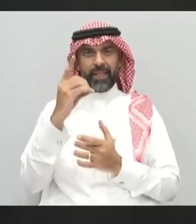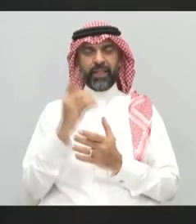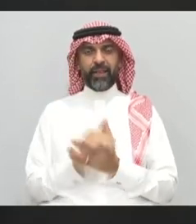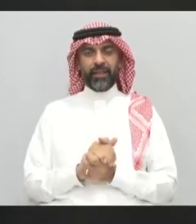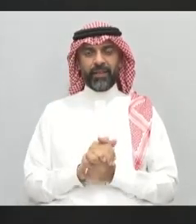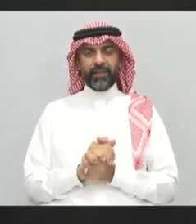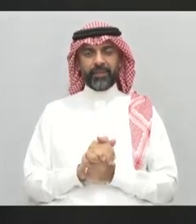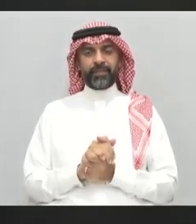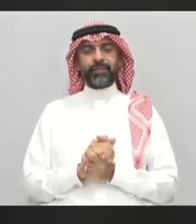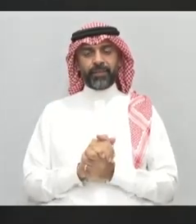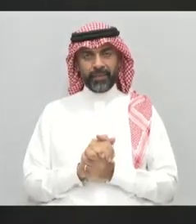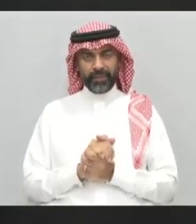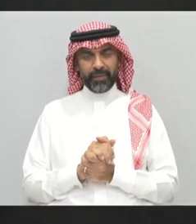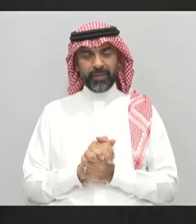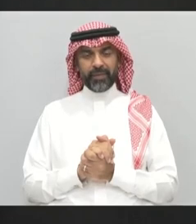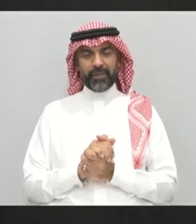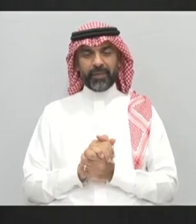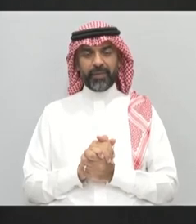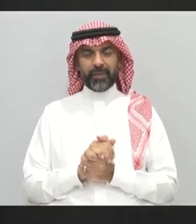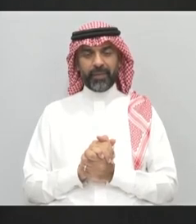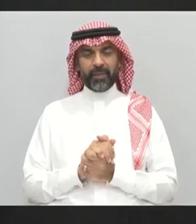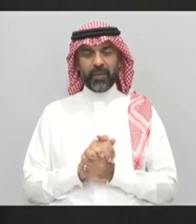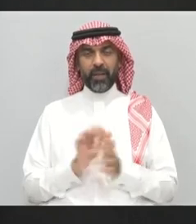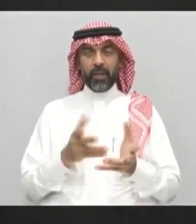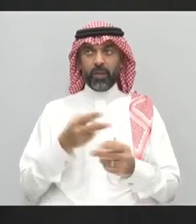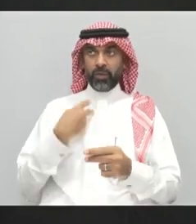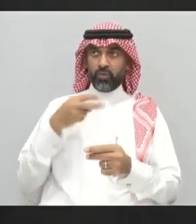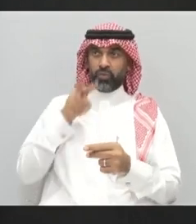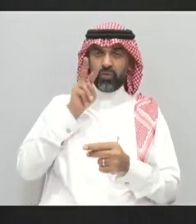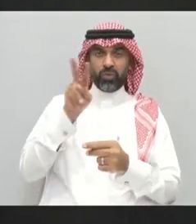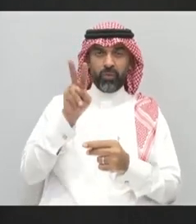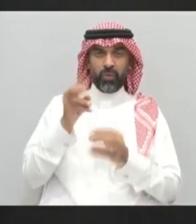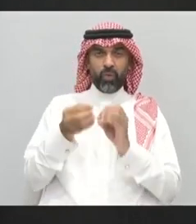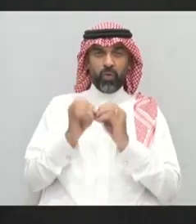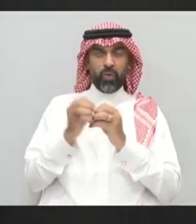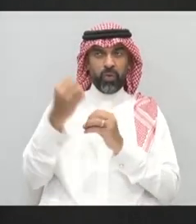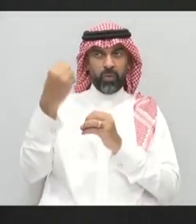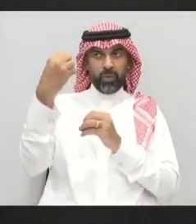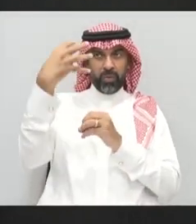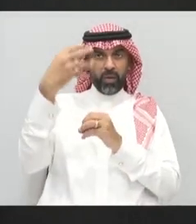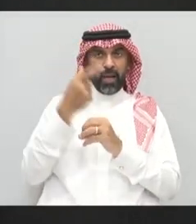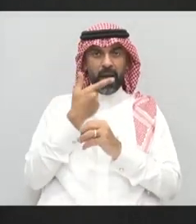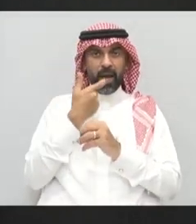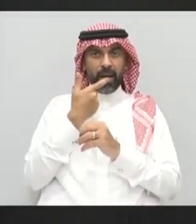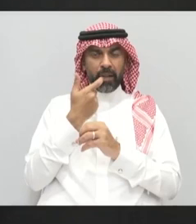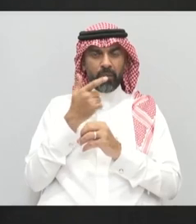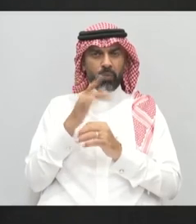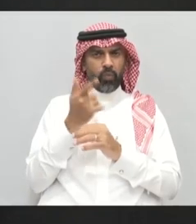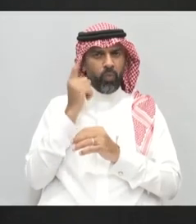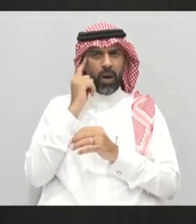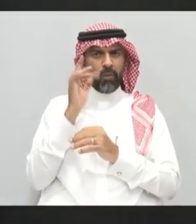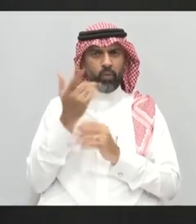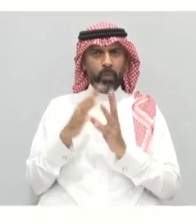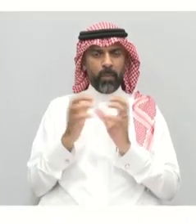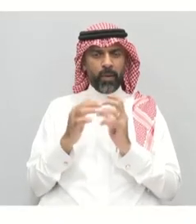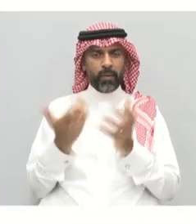Red. Excellent. It is red. Okay, so what does it mean when it is red?